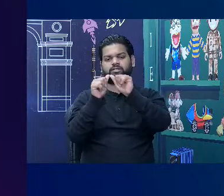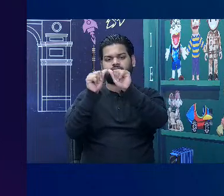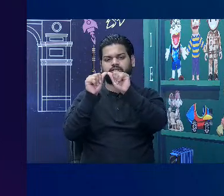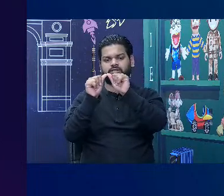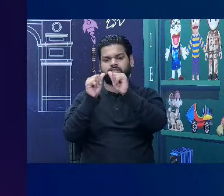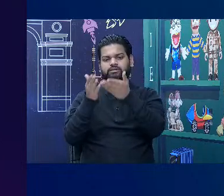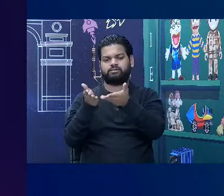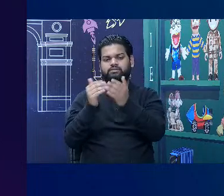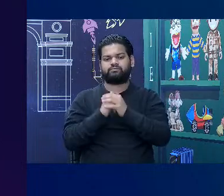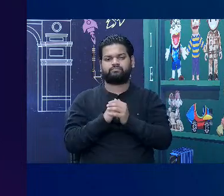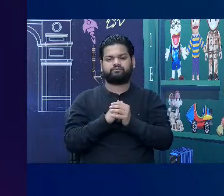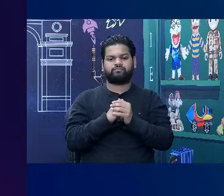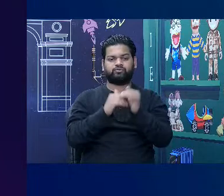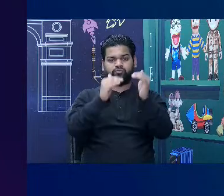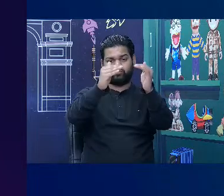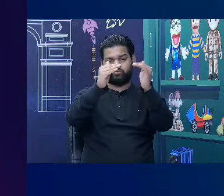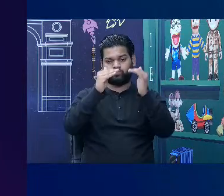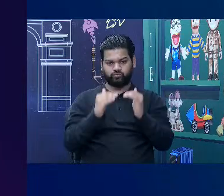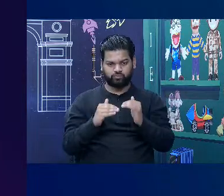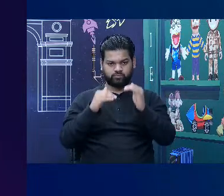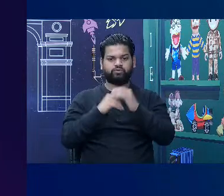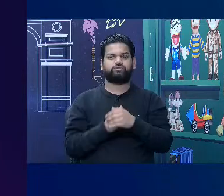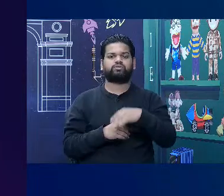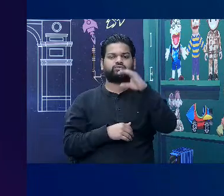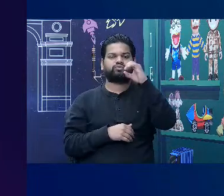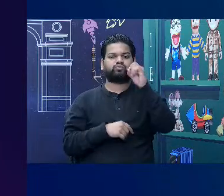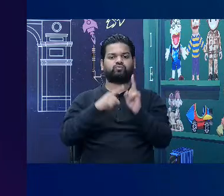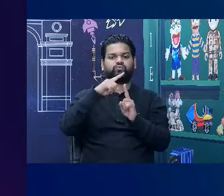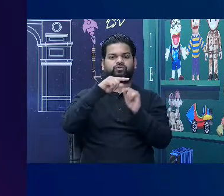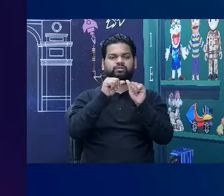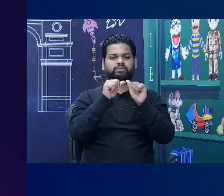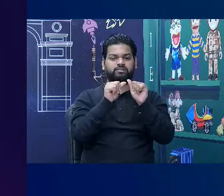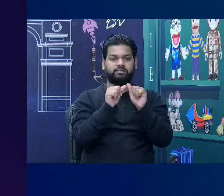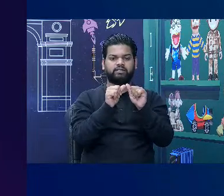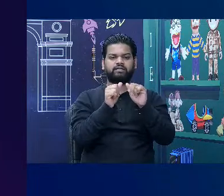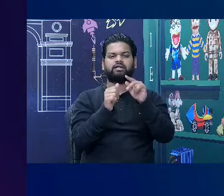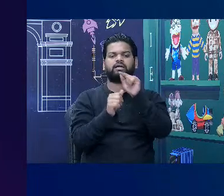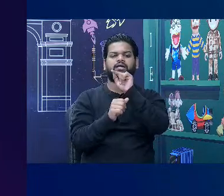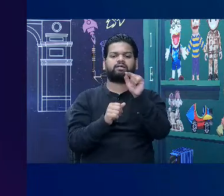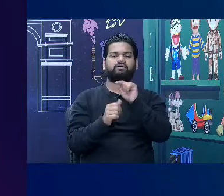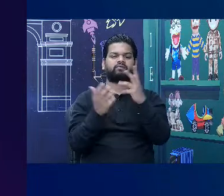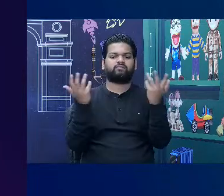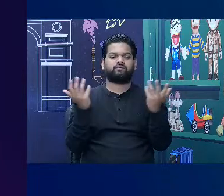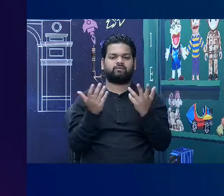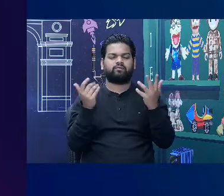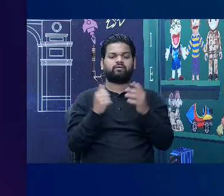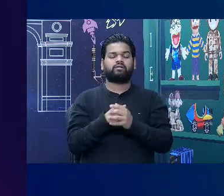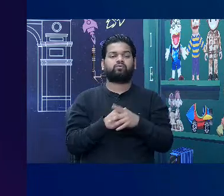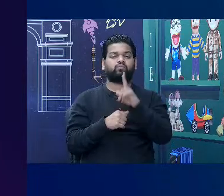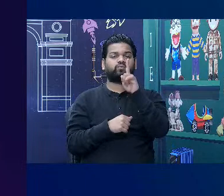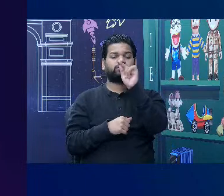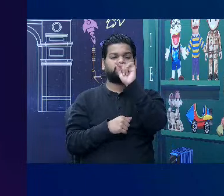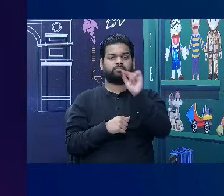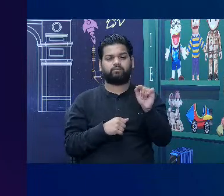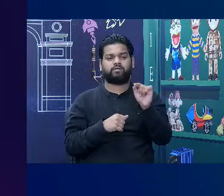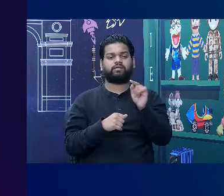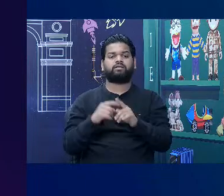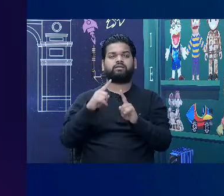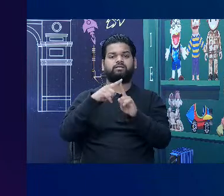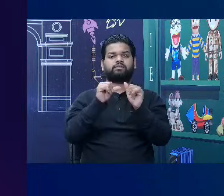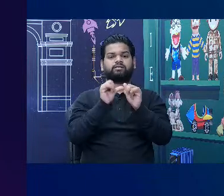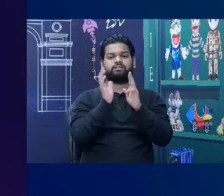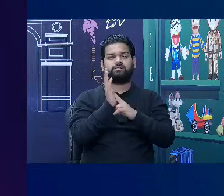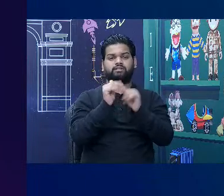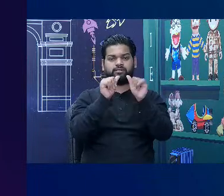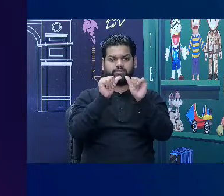is sec A? It is reciprocal of cos A, which I can write down as hypotenuse upon base, that is AC upon